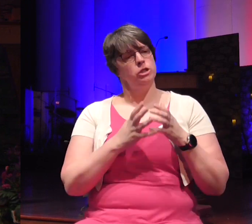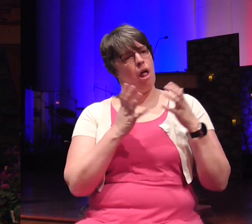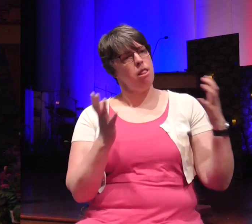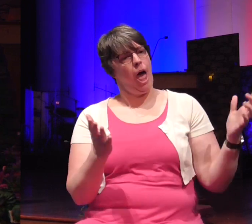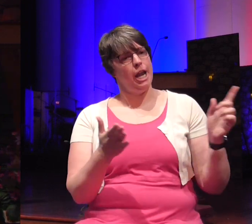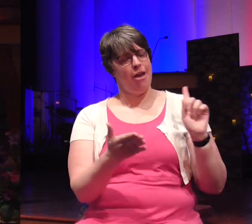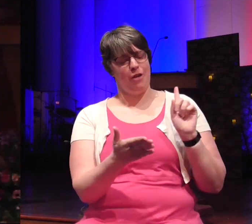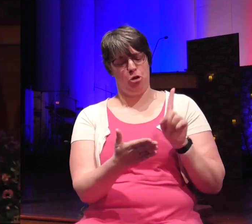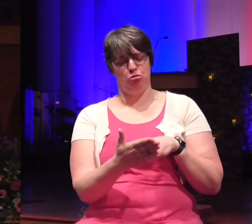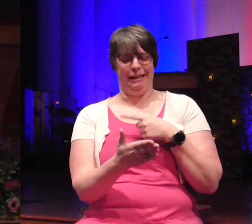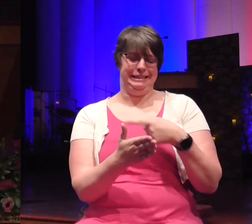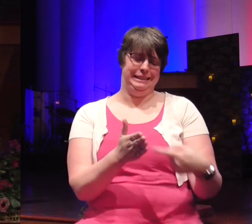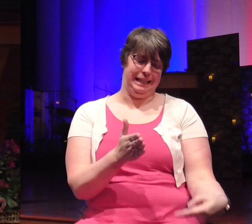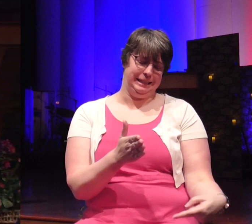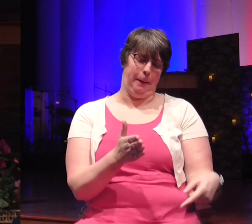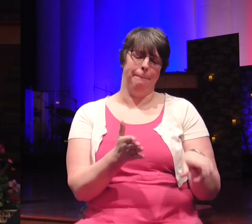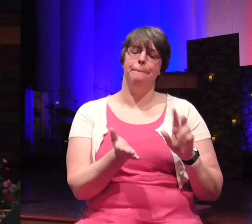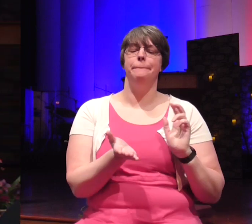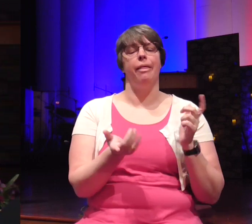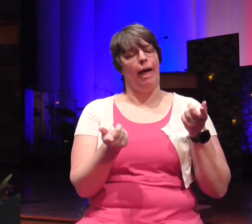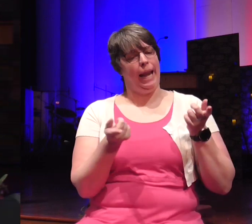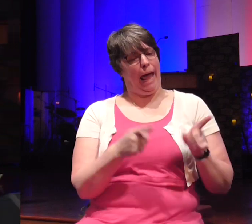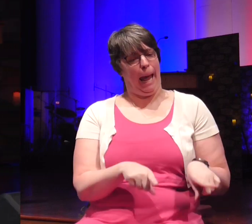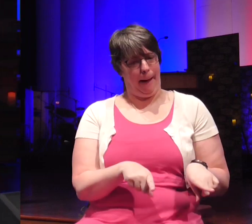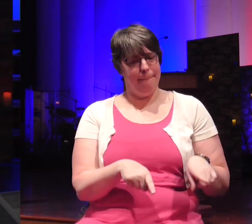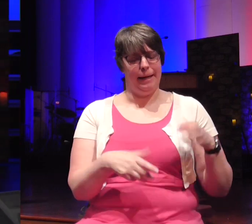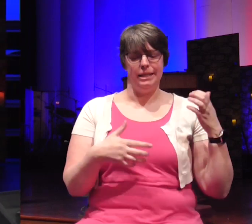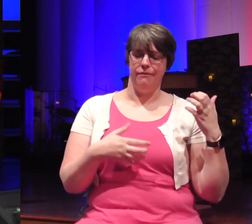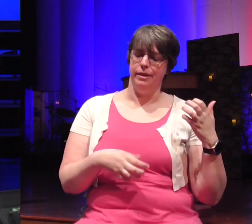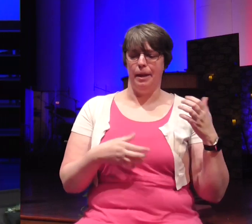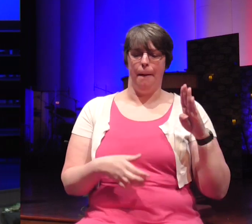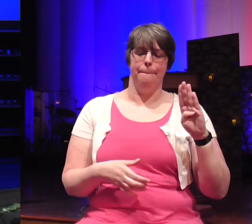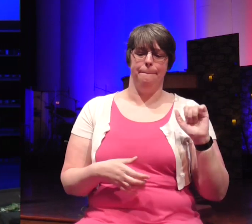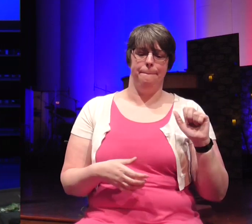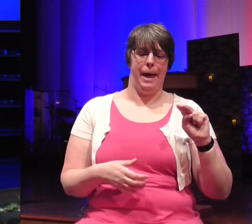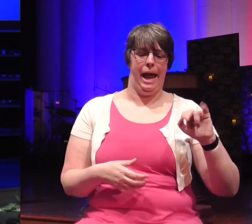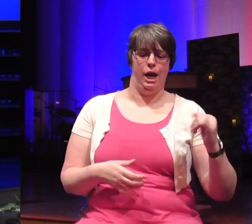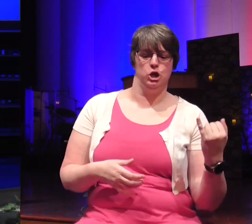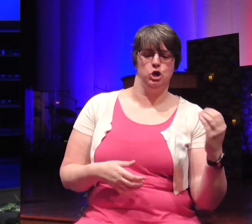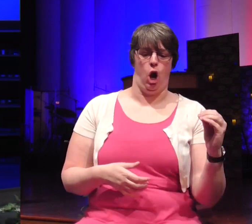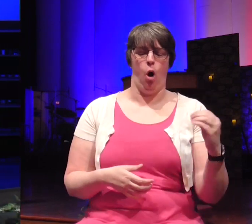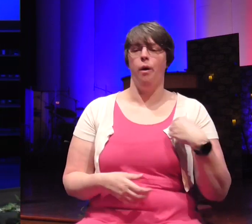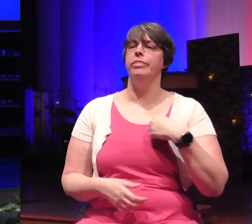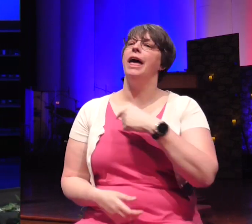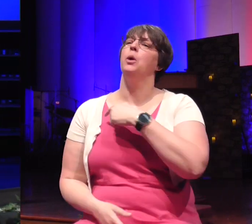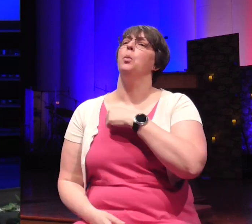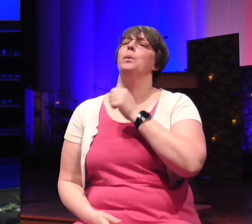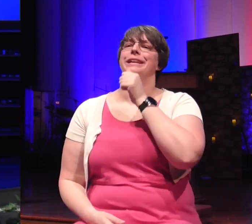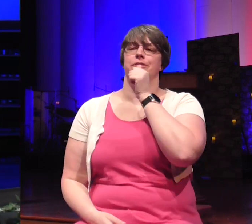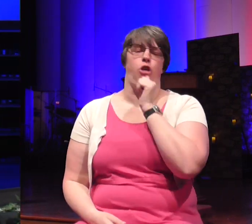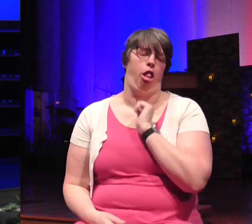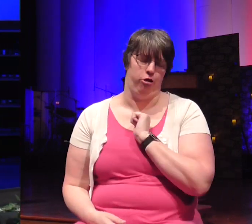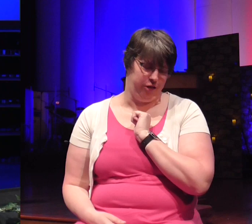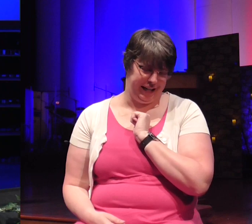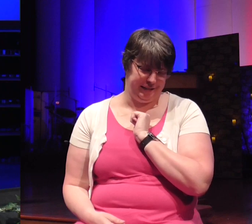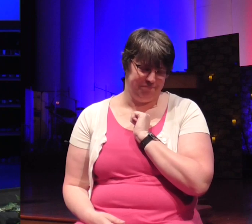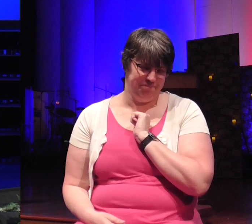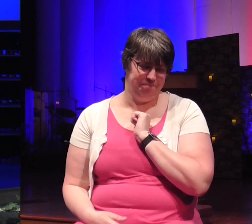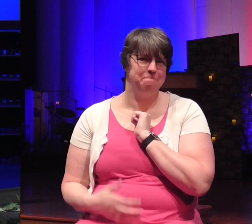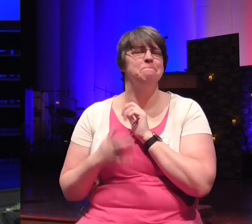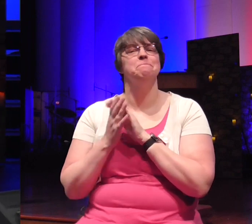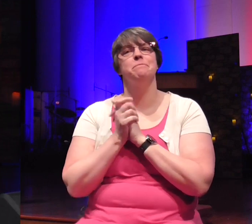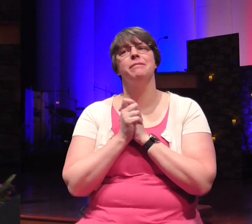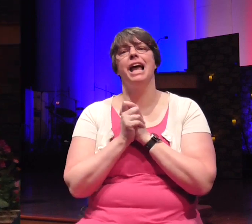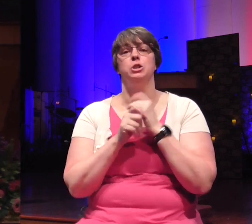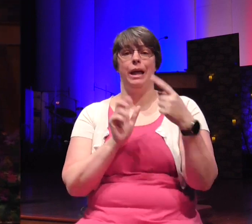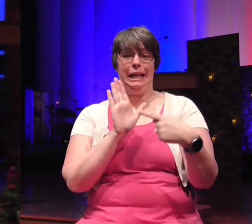goes on in various places that we tolerate with love and compassion. And another example,